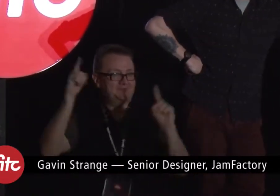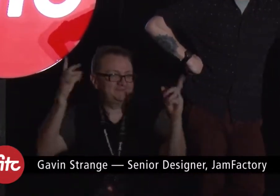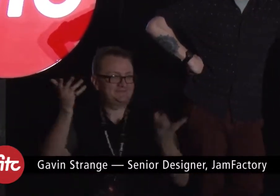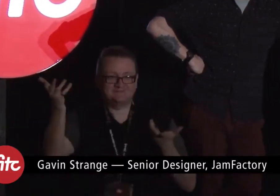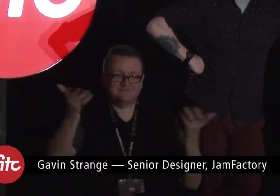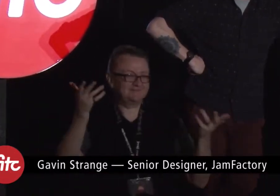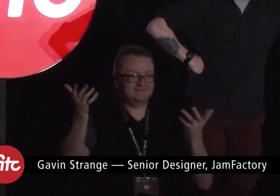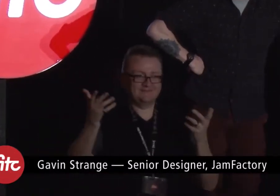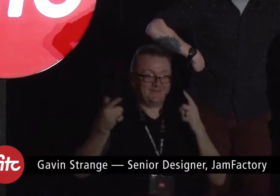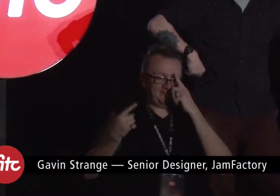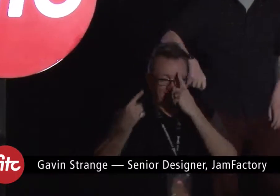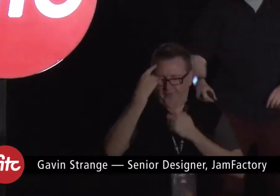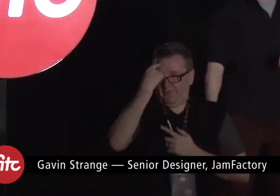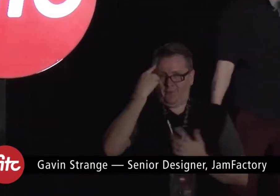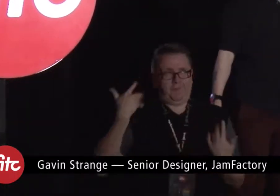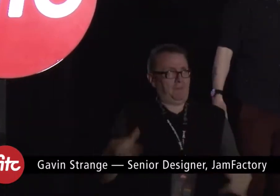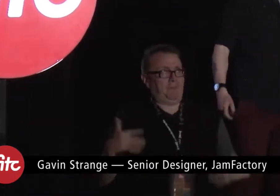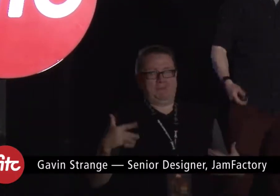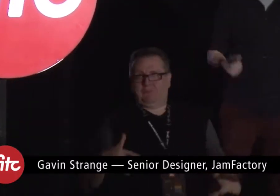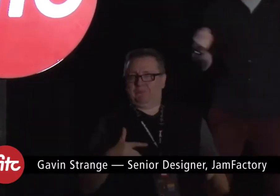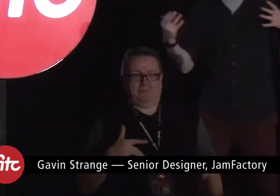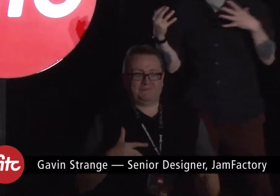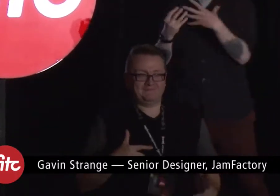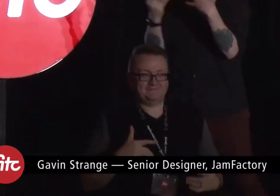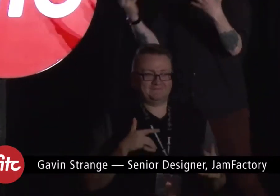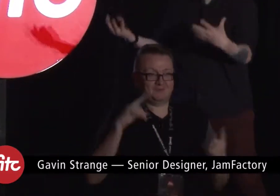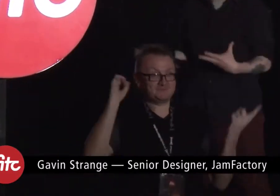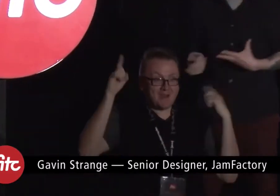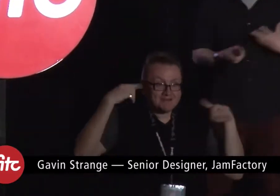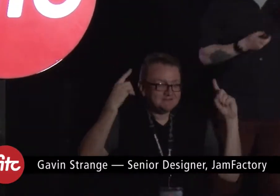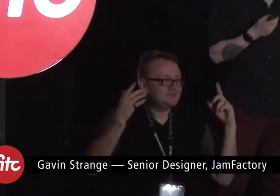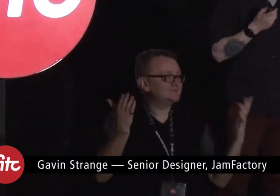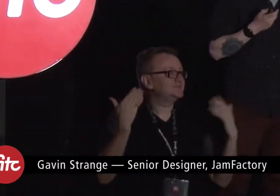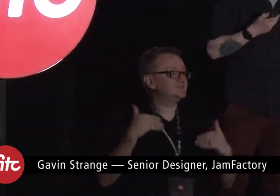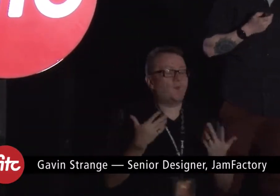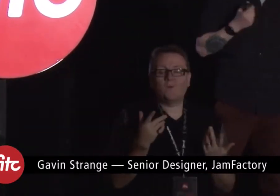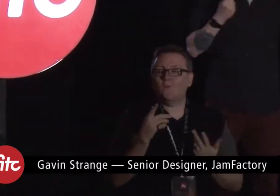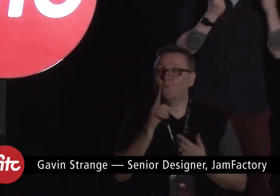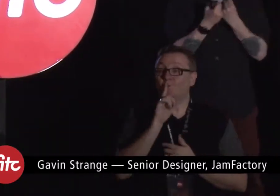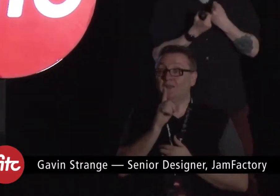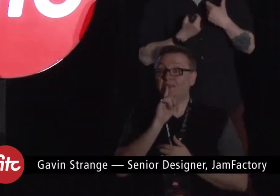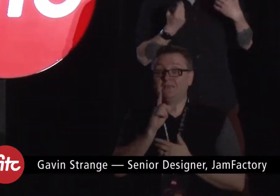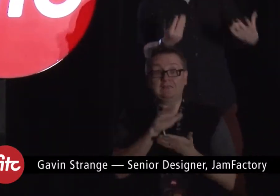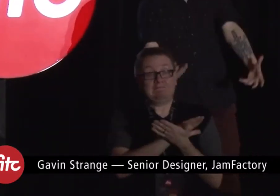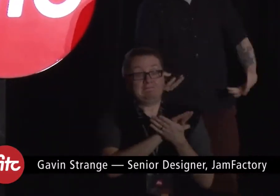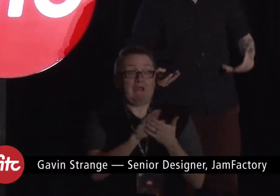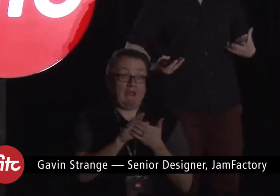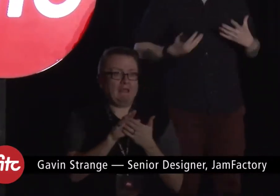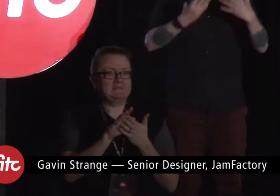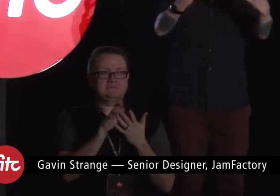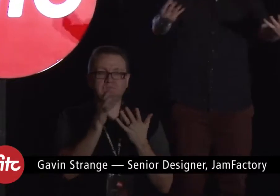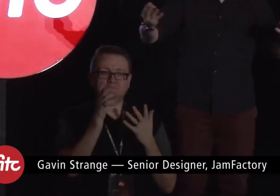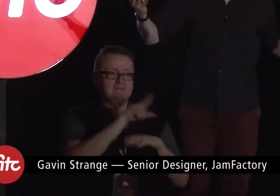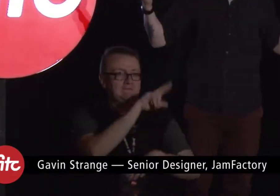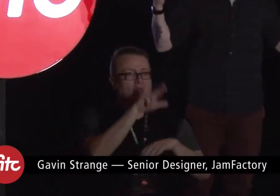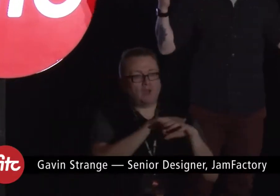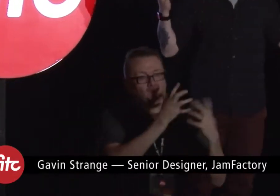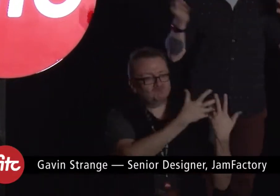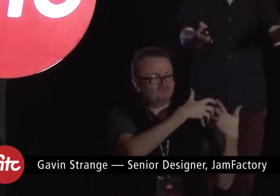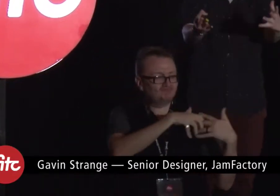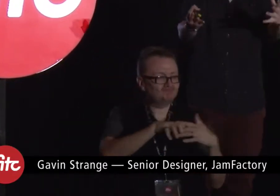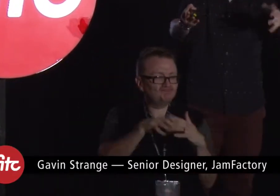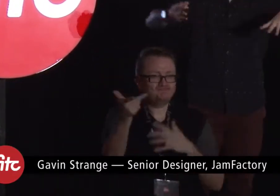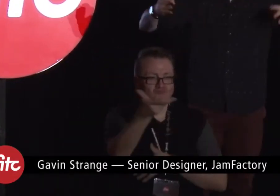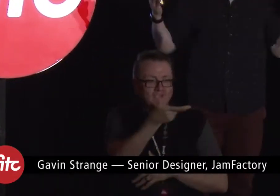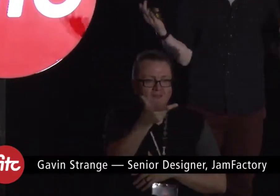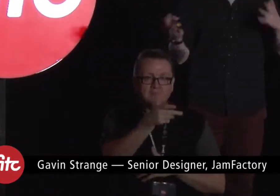right? You'd probably think you'd pinched it, wouldn't you? It'd be brilliant. So it was just this, I really like that. It's just a very nice, organic way of working.